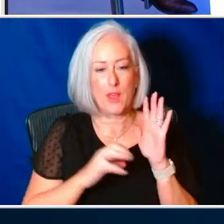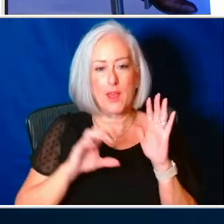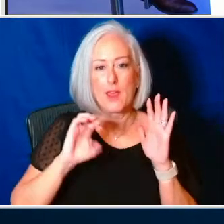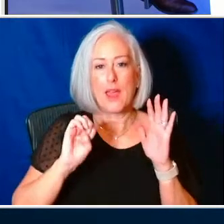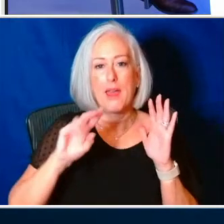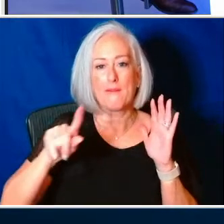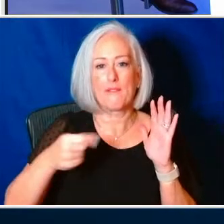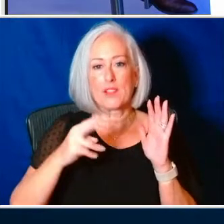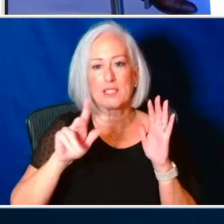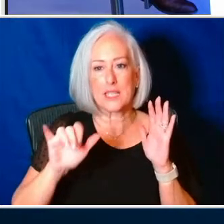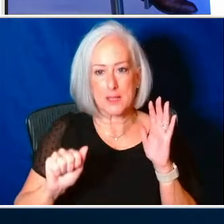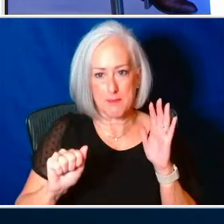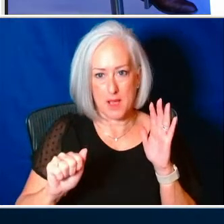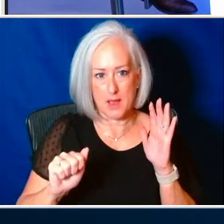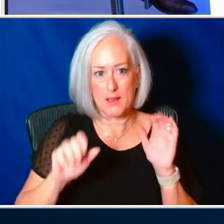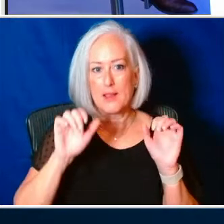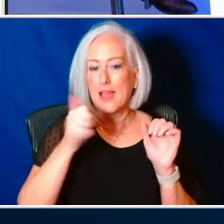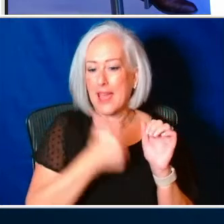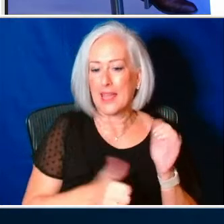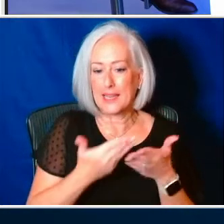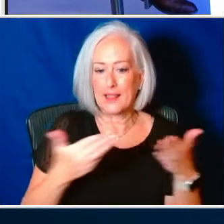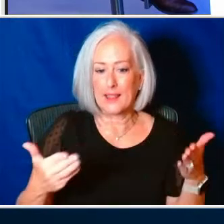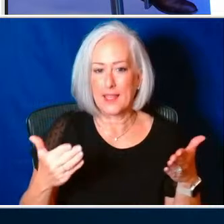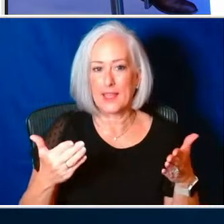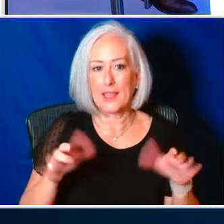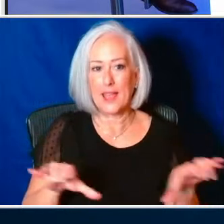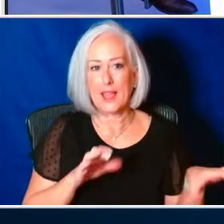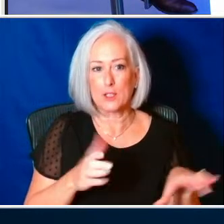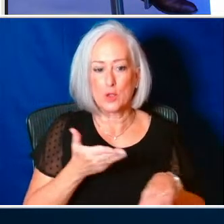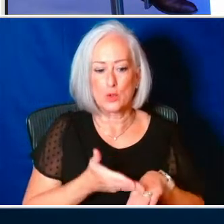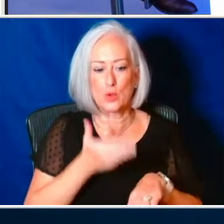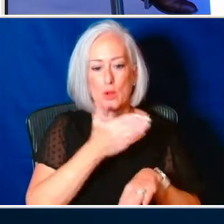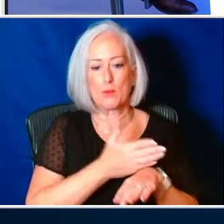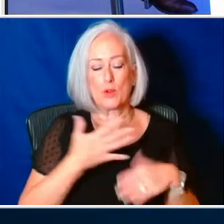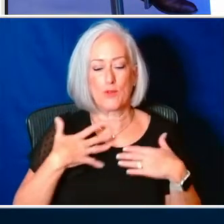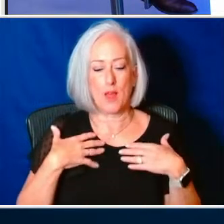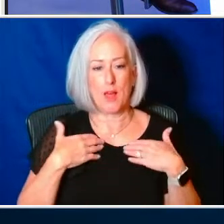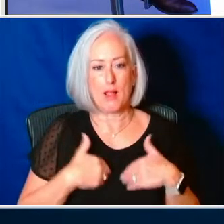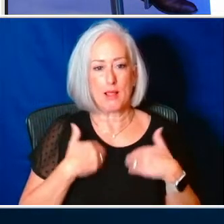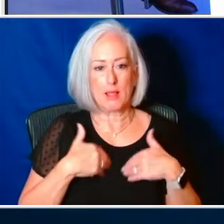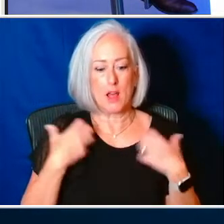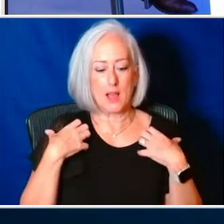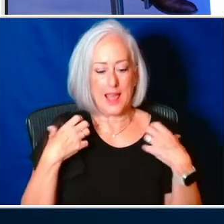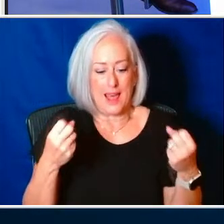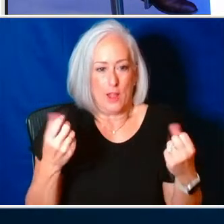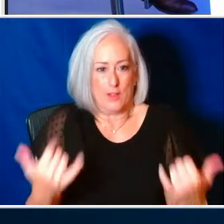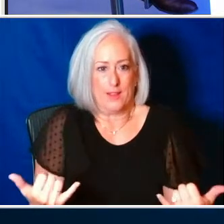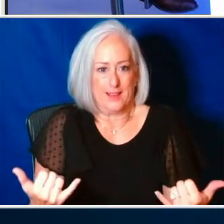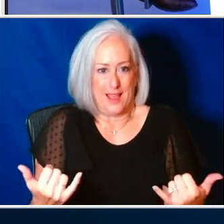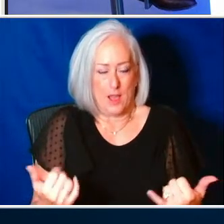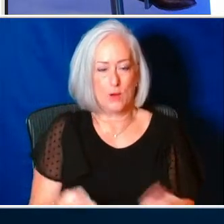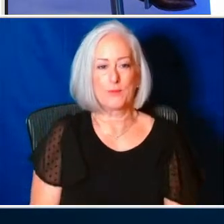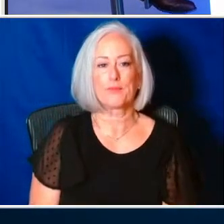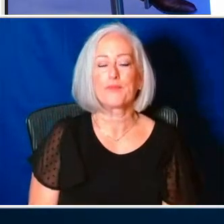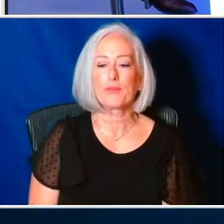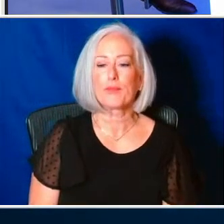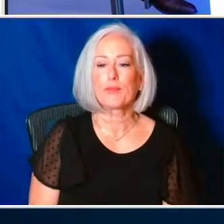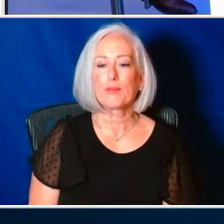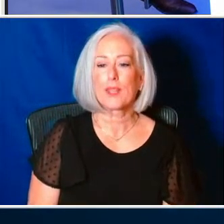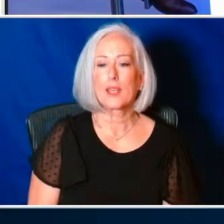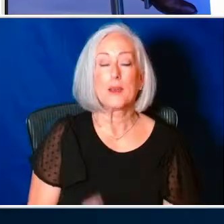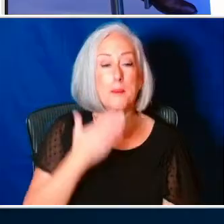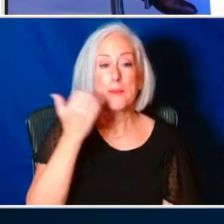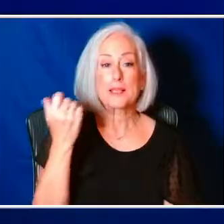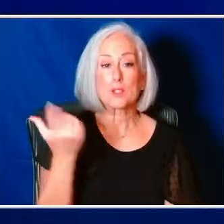can do to increase her lung health now? And then she's got a follow-up question. Yeah, the best thing you can do is make sure you never smoke, take good care of